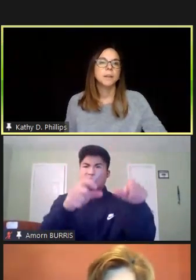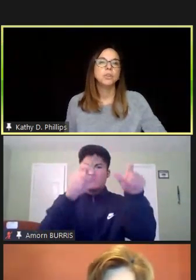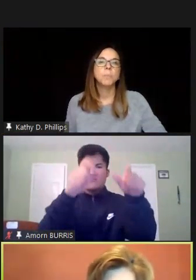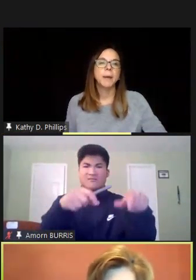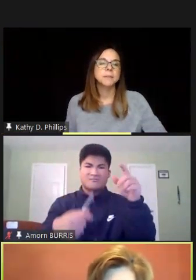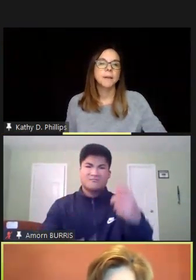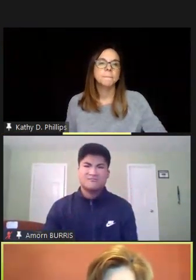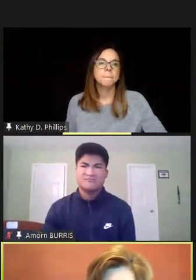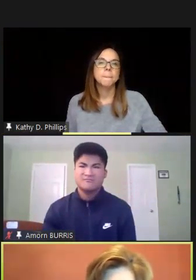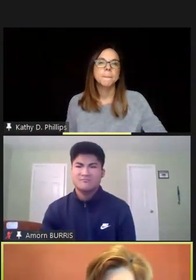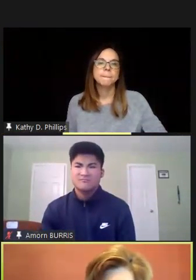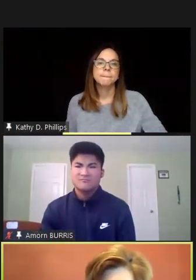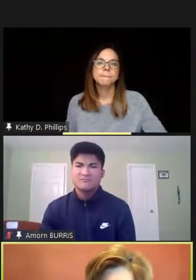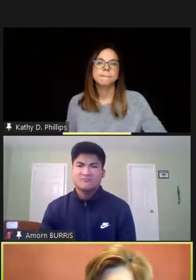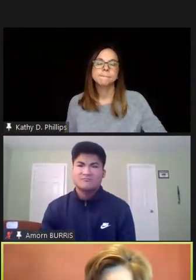Yes.